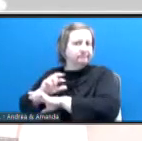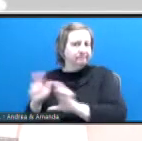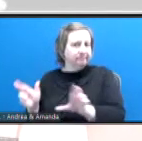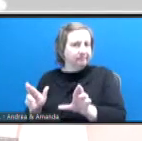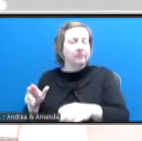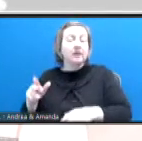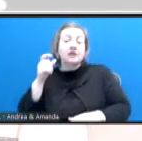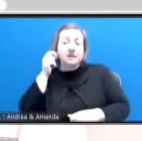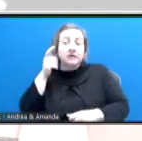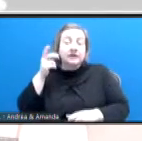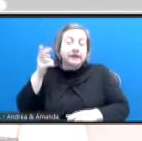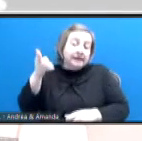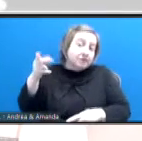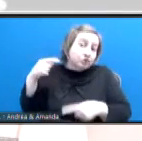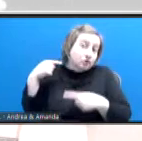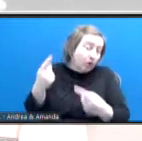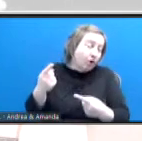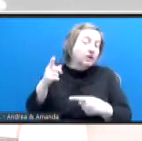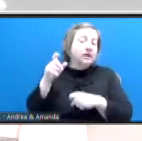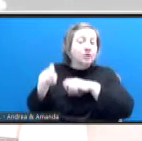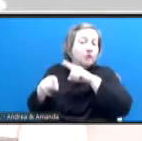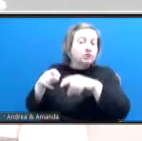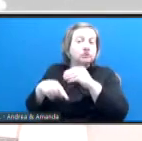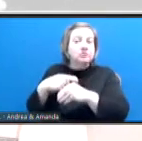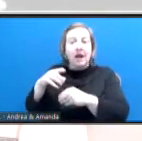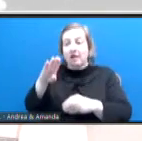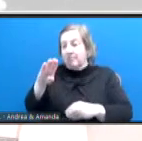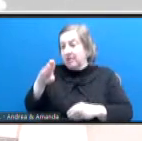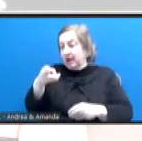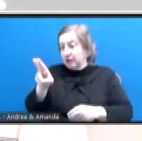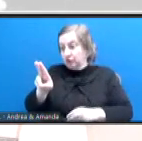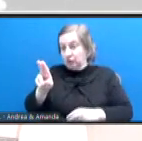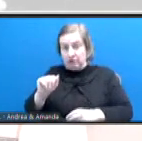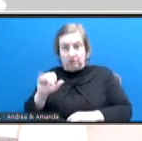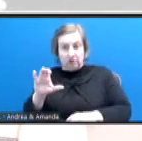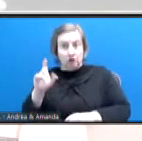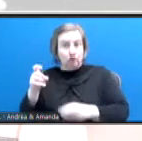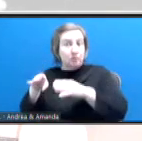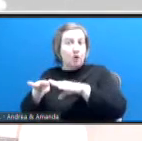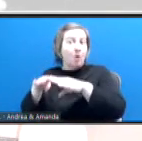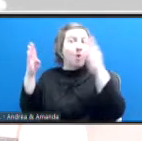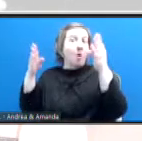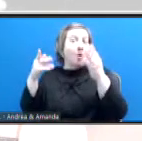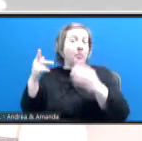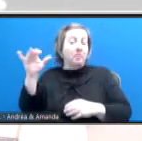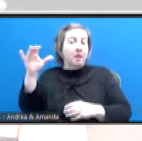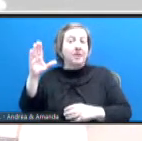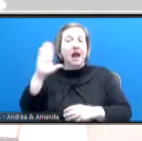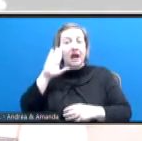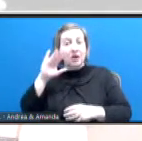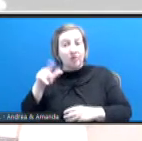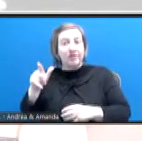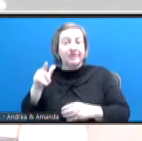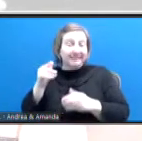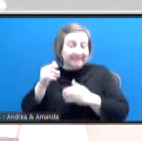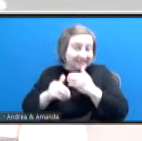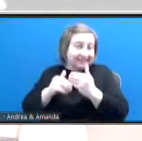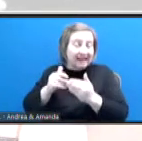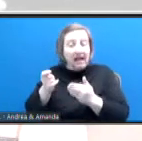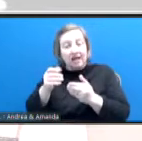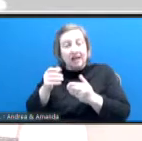there's been historic questions about whether the BHUAC should be open to the public. I know that they have taken steps to be a bit